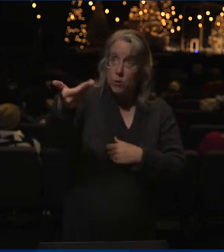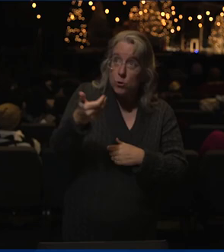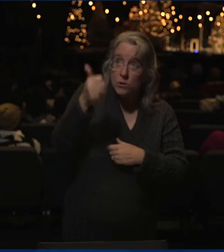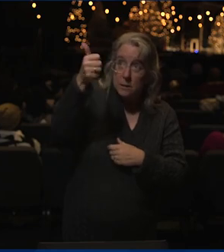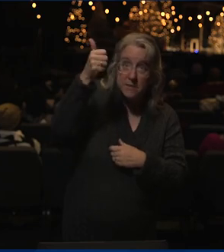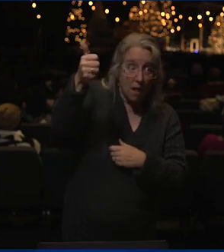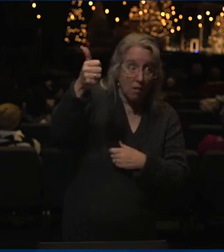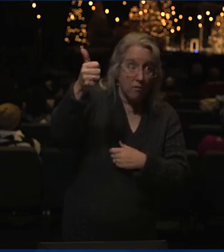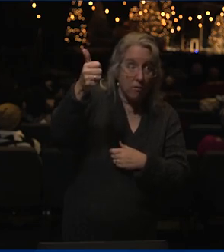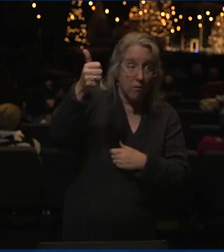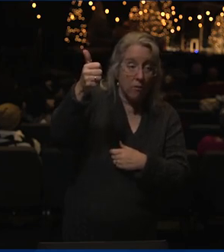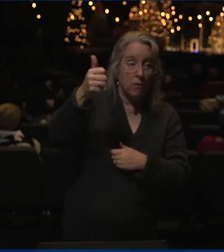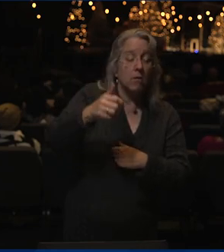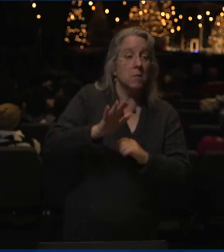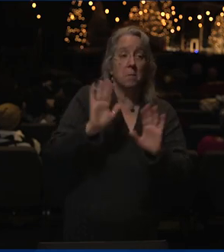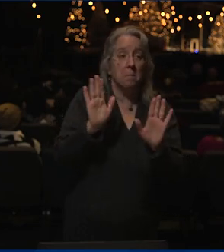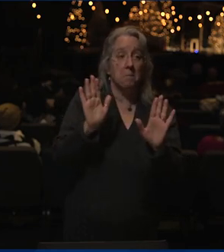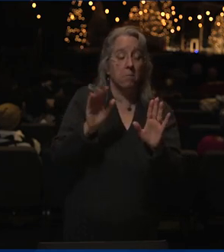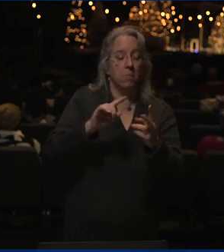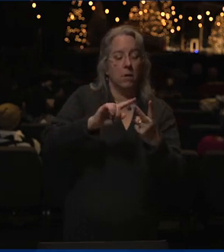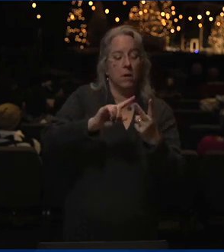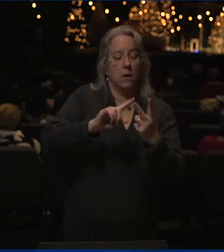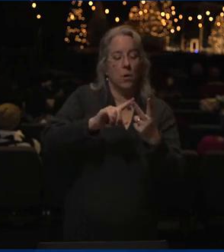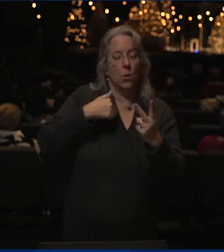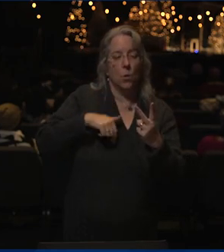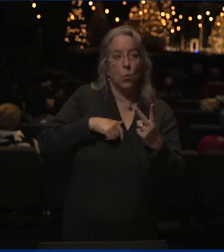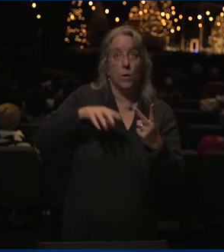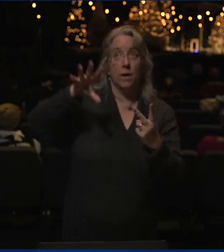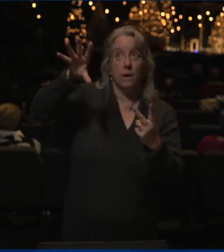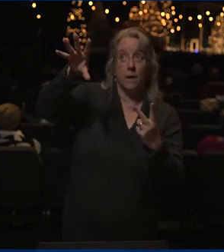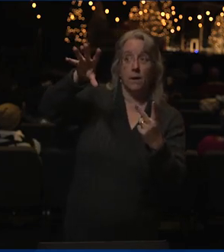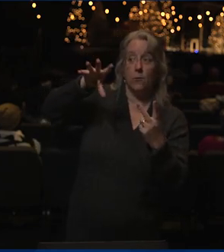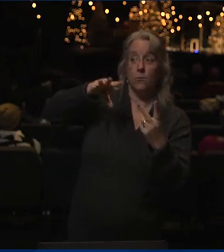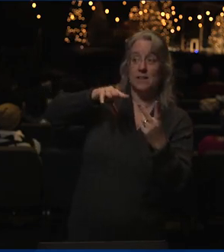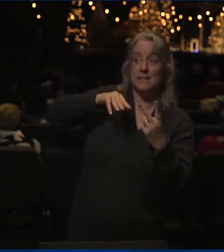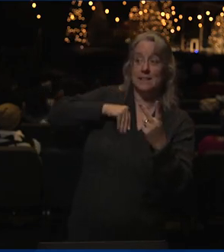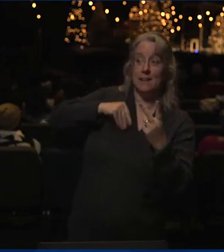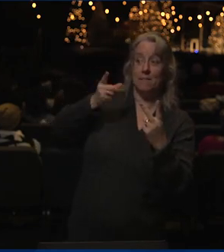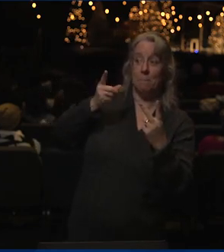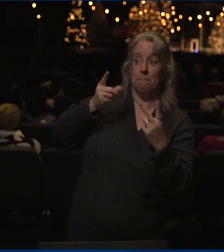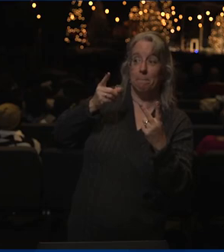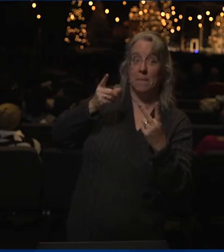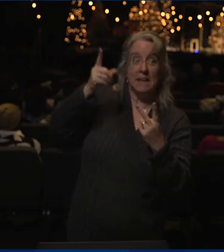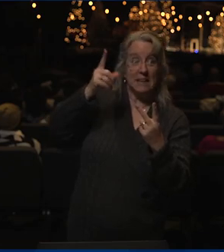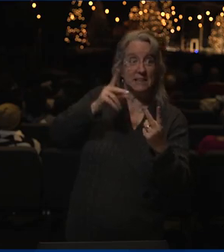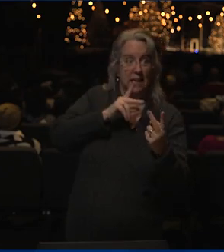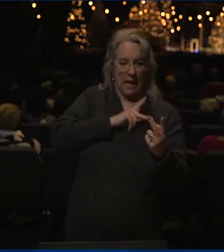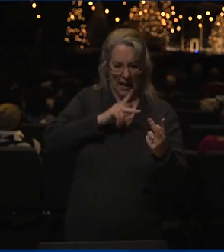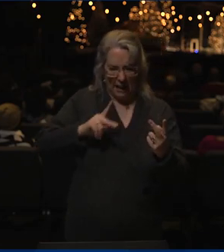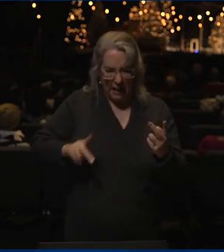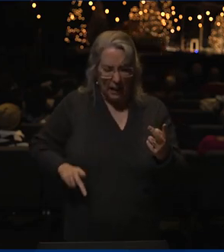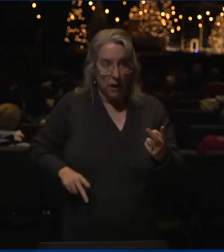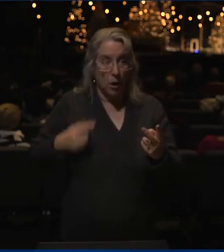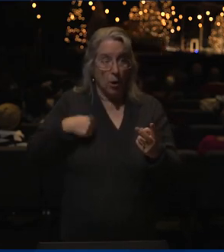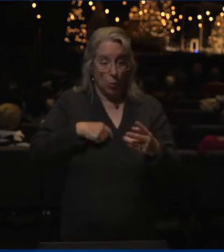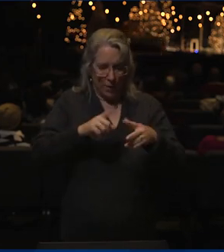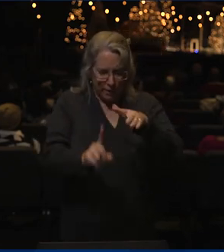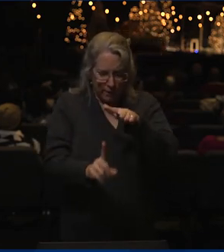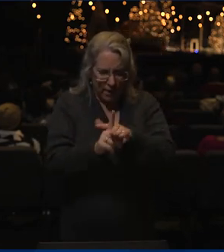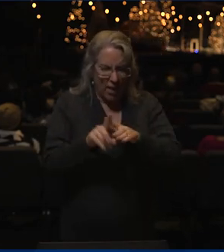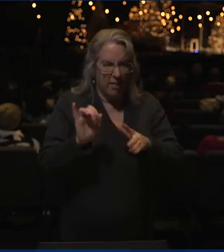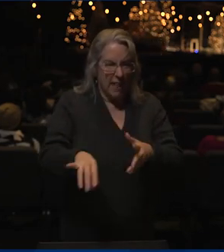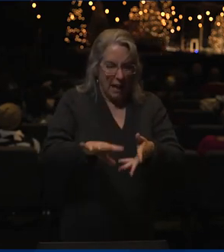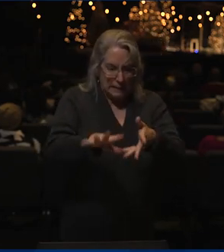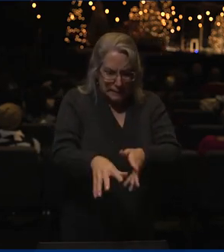way. It's that when we receive him as king, when we come to this messy spot where